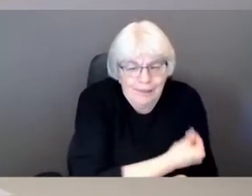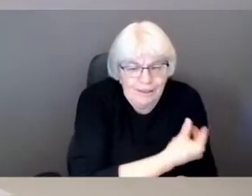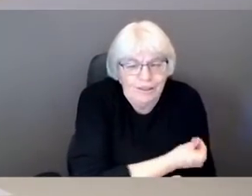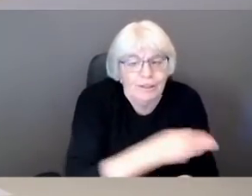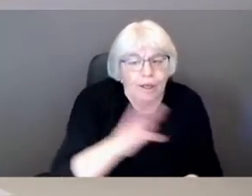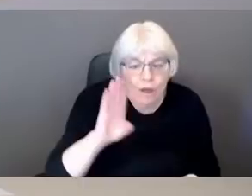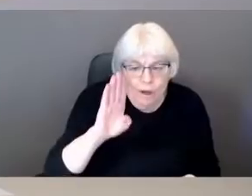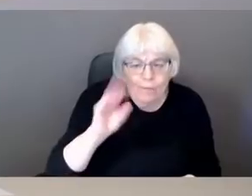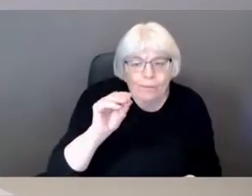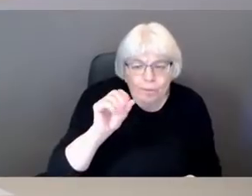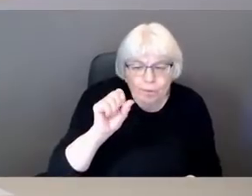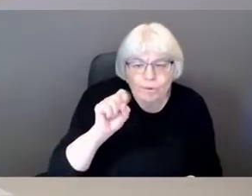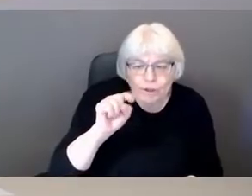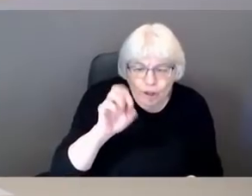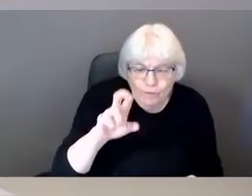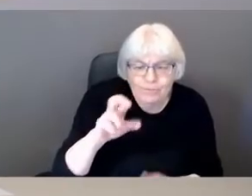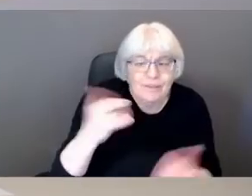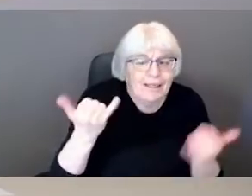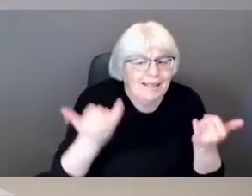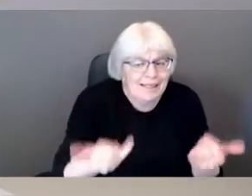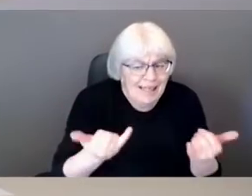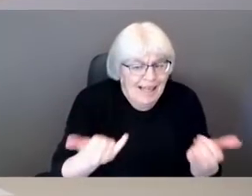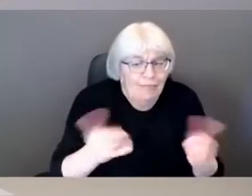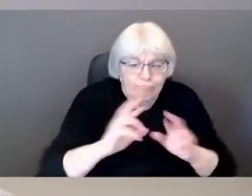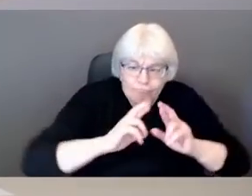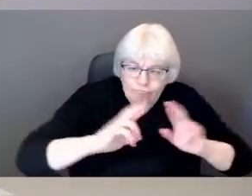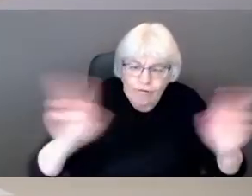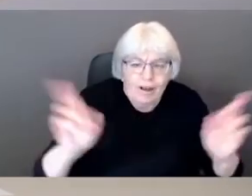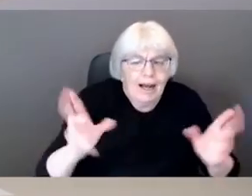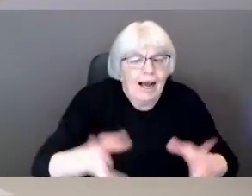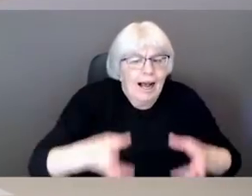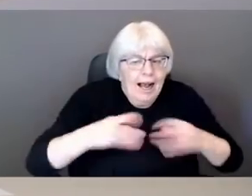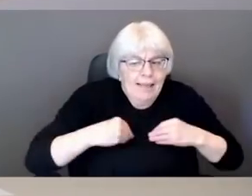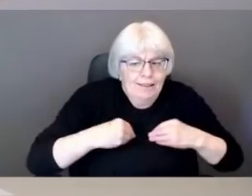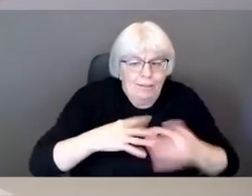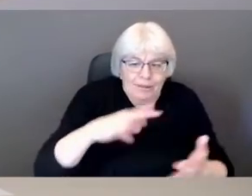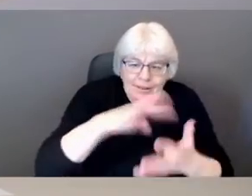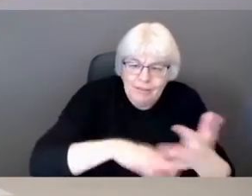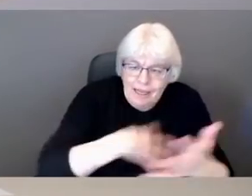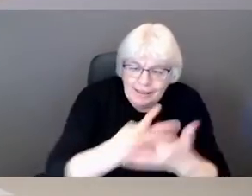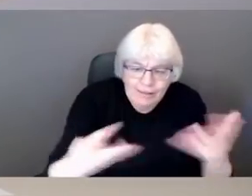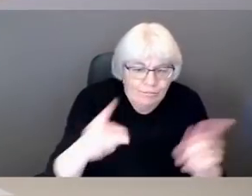they're taking appointments for everyone to get in there.